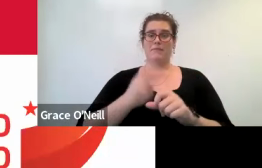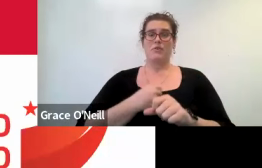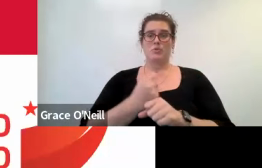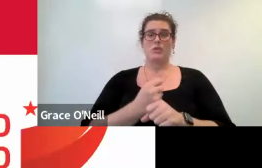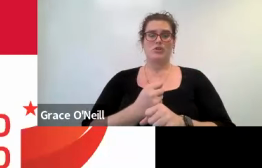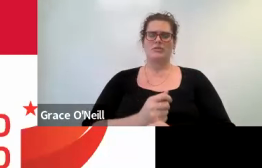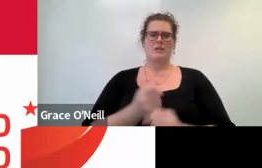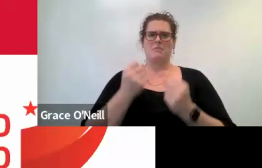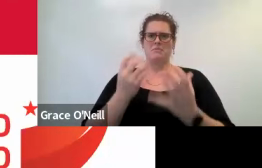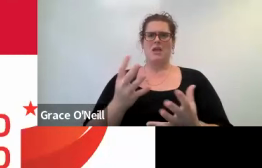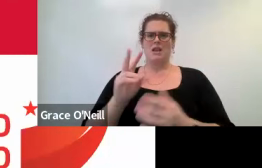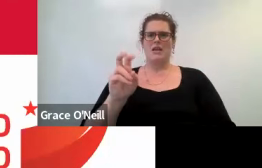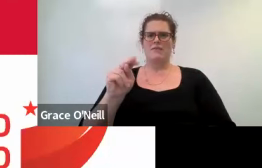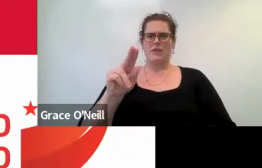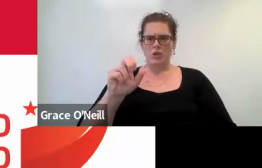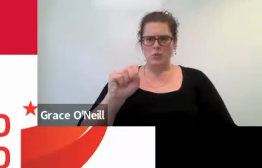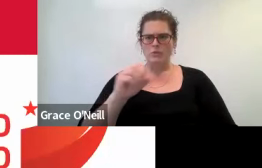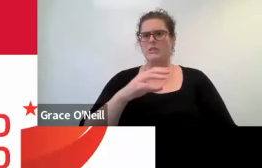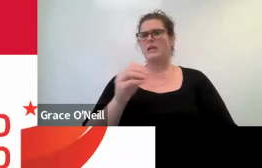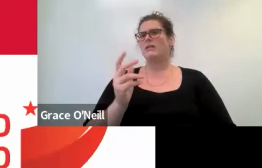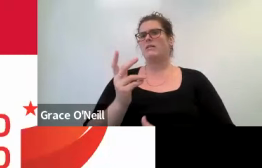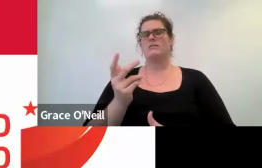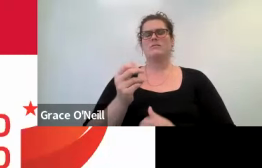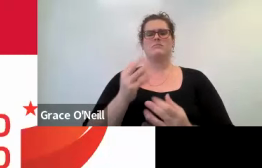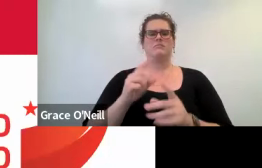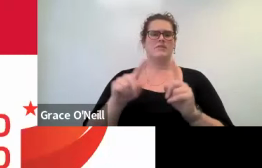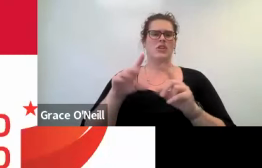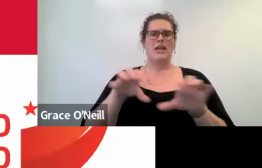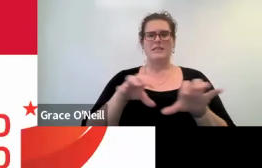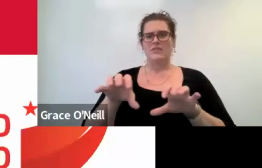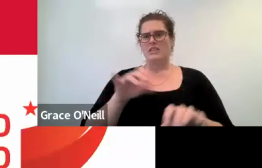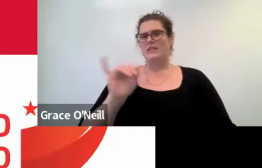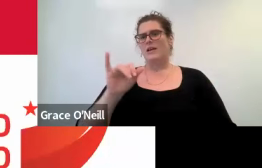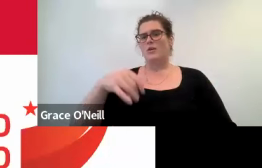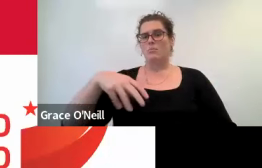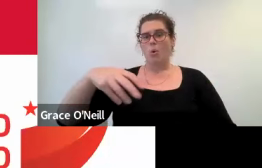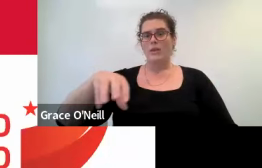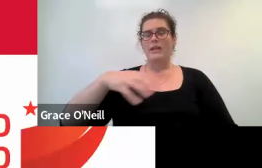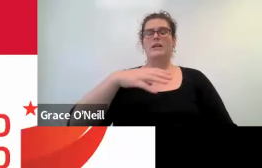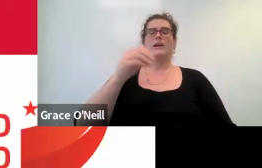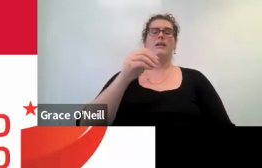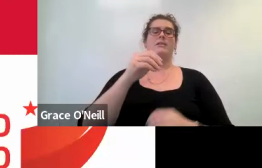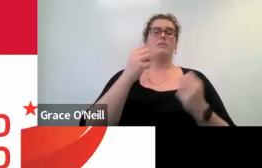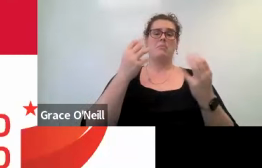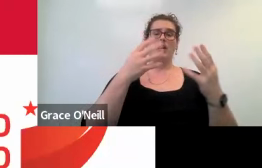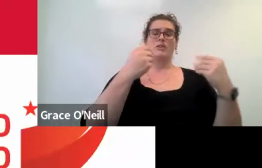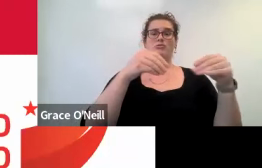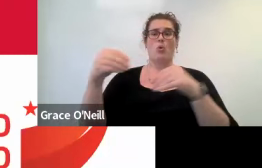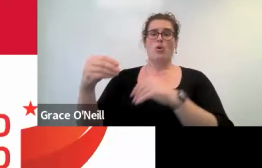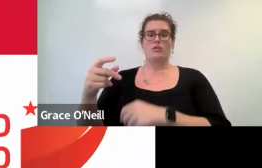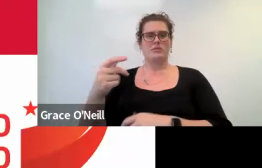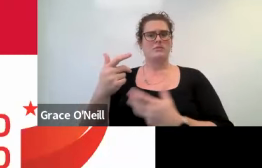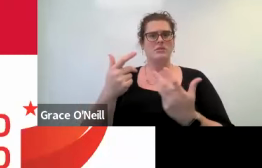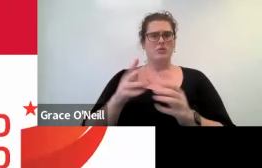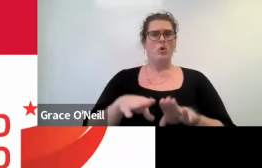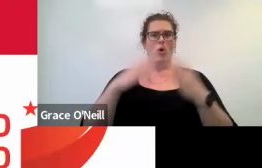and our activities such as bowling and other places were open to some, but